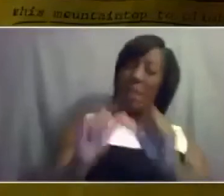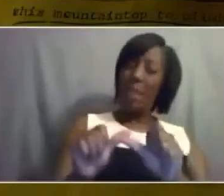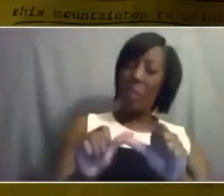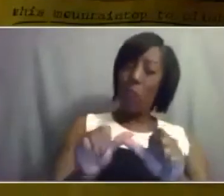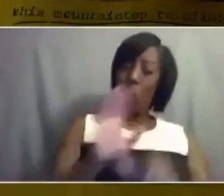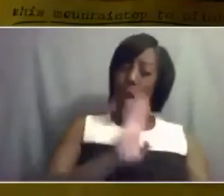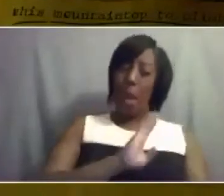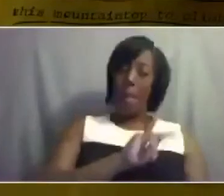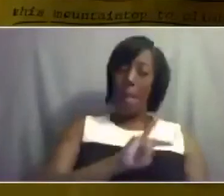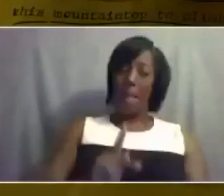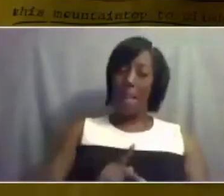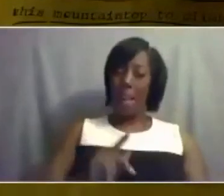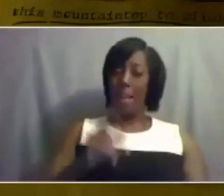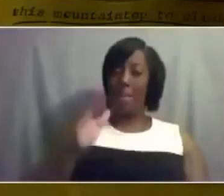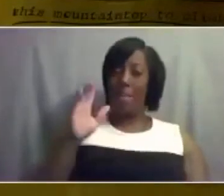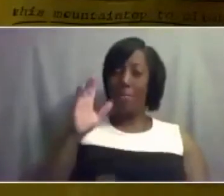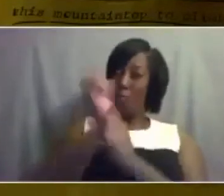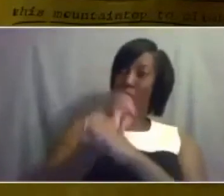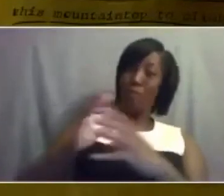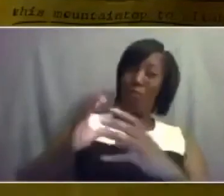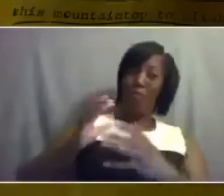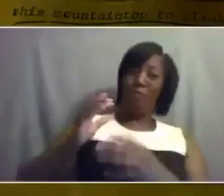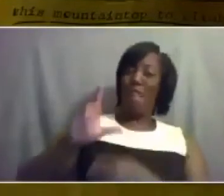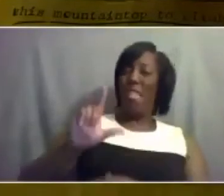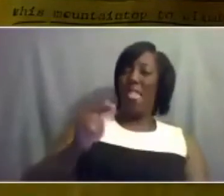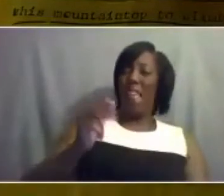Anyone, any question?